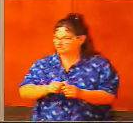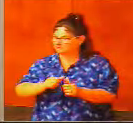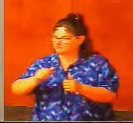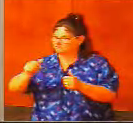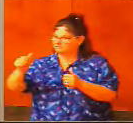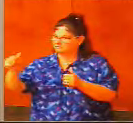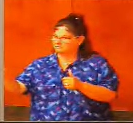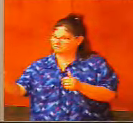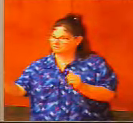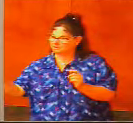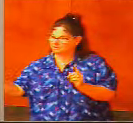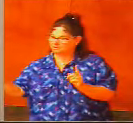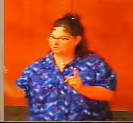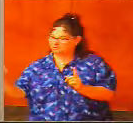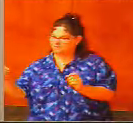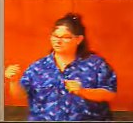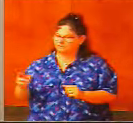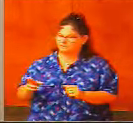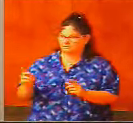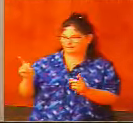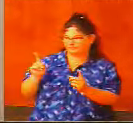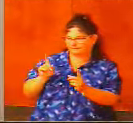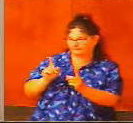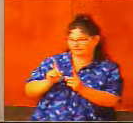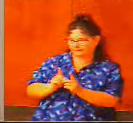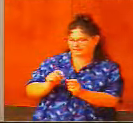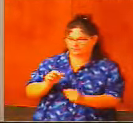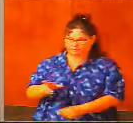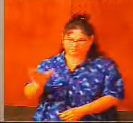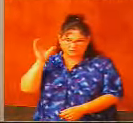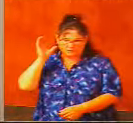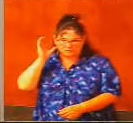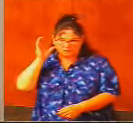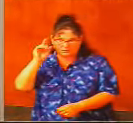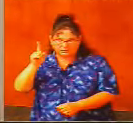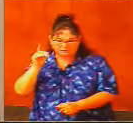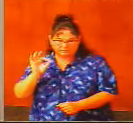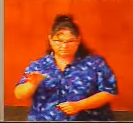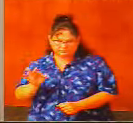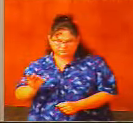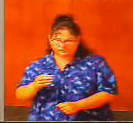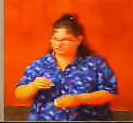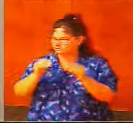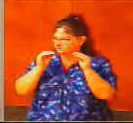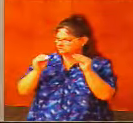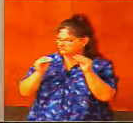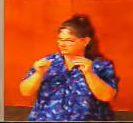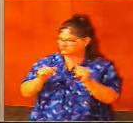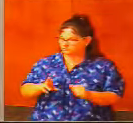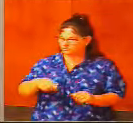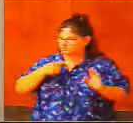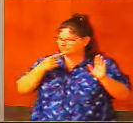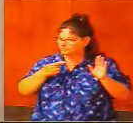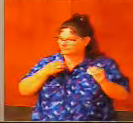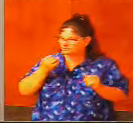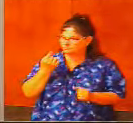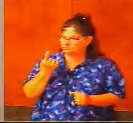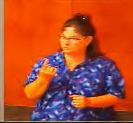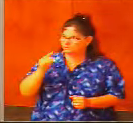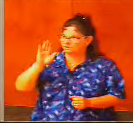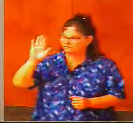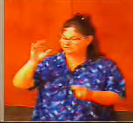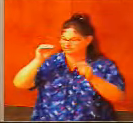or met him, or heard him preach and teach, or witnessed one of his